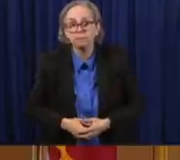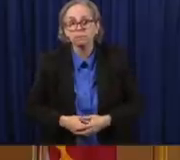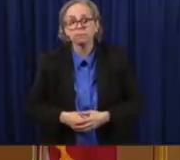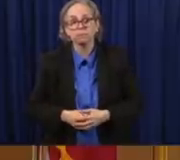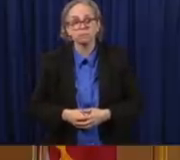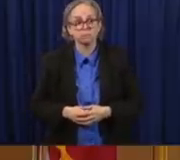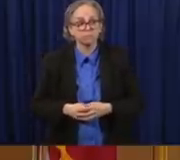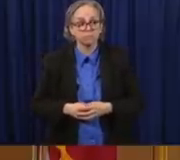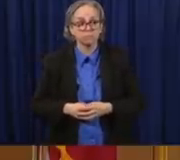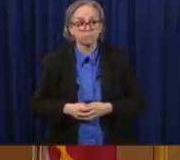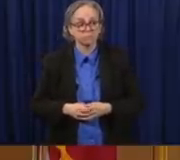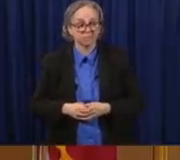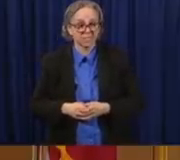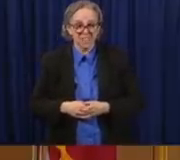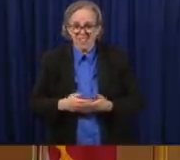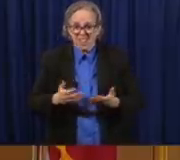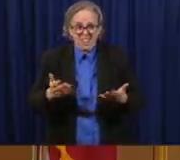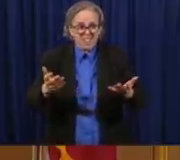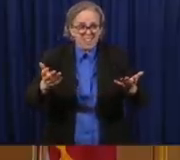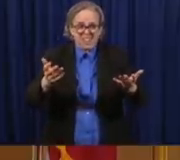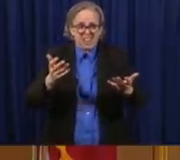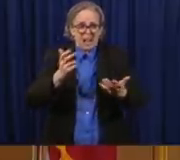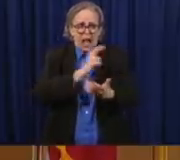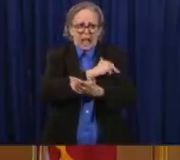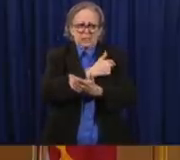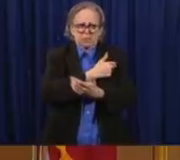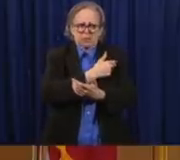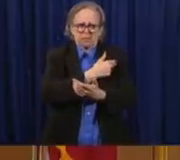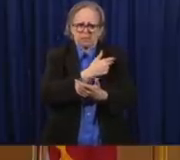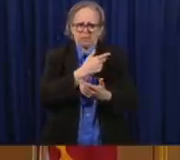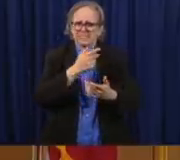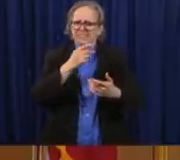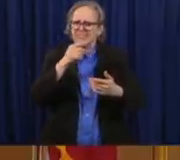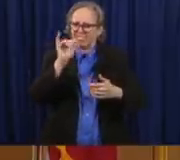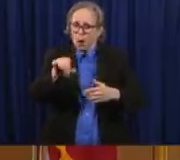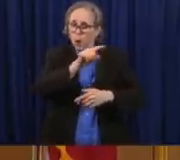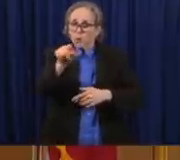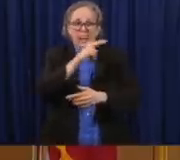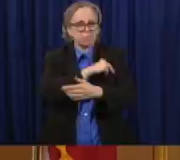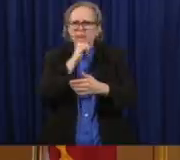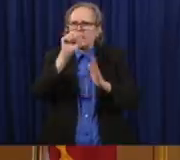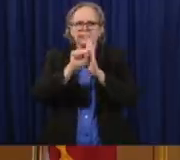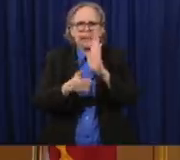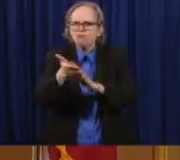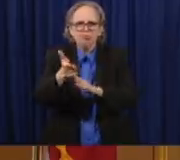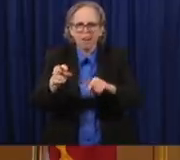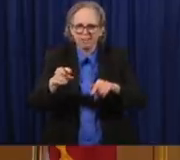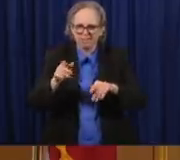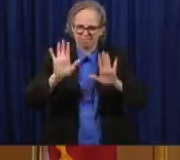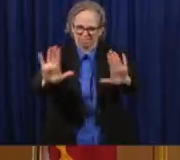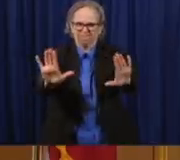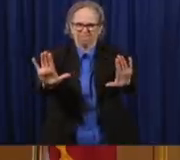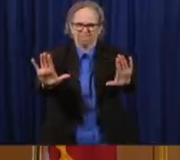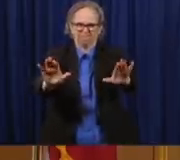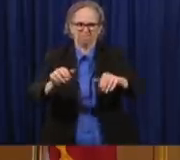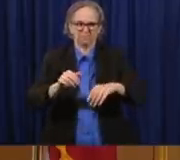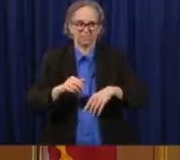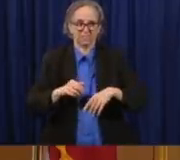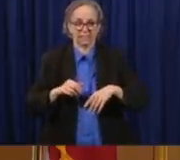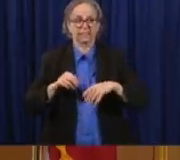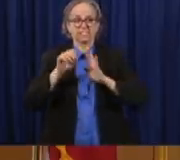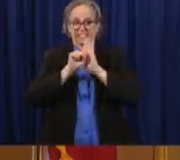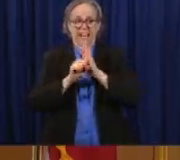these are not state-run institutions. State-run institution, buck stops with me. If it's not a